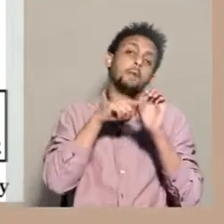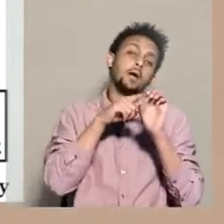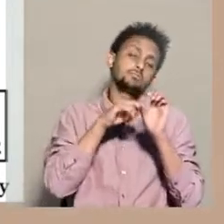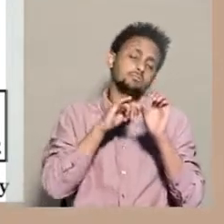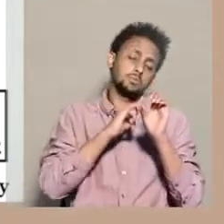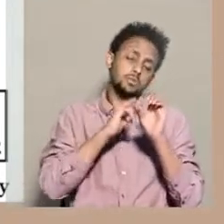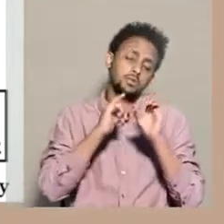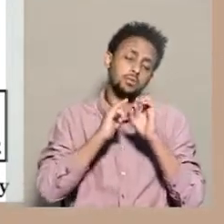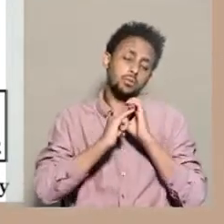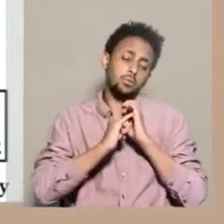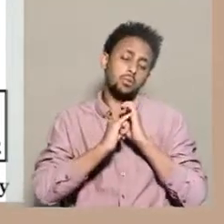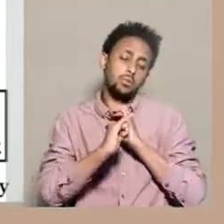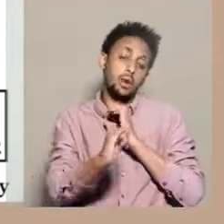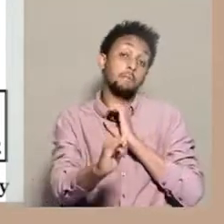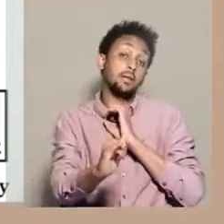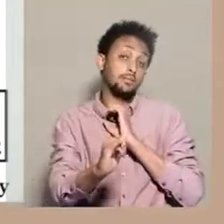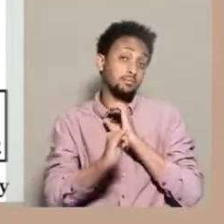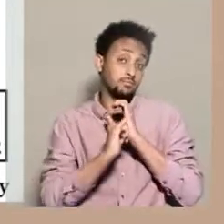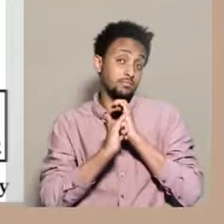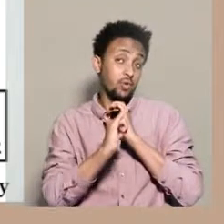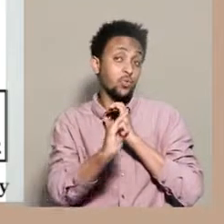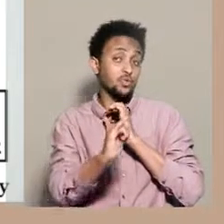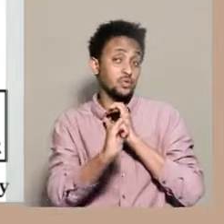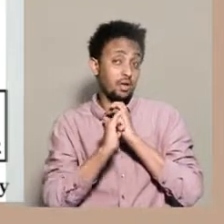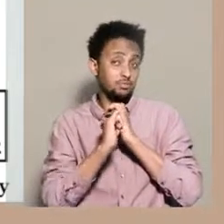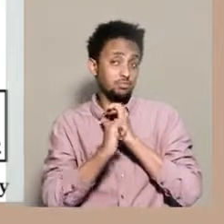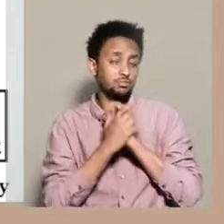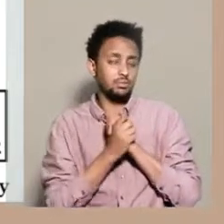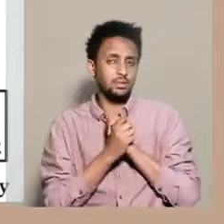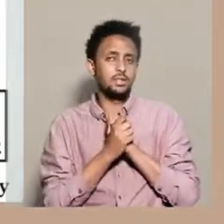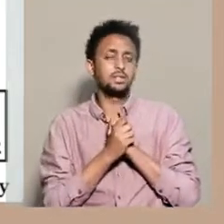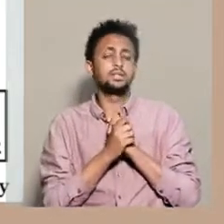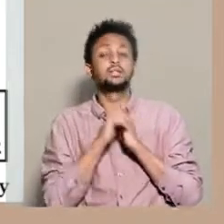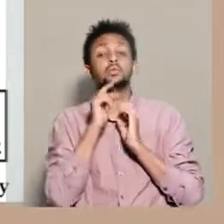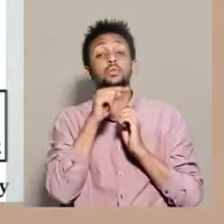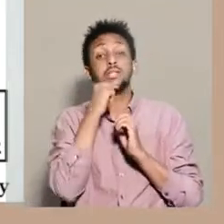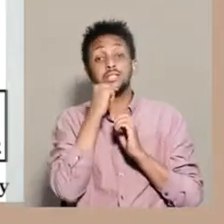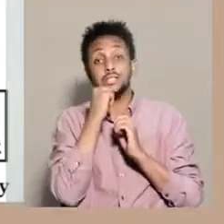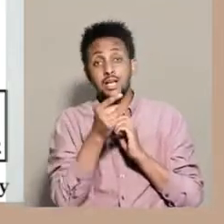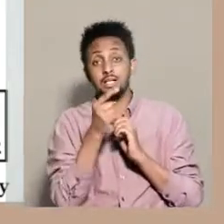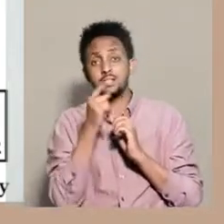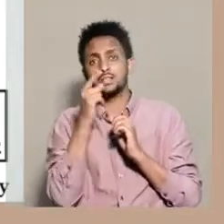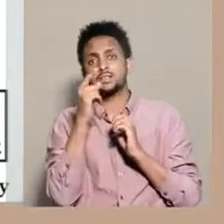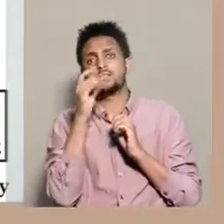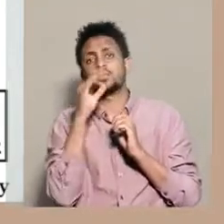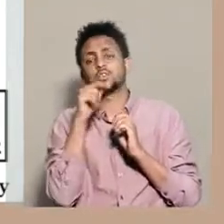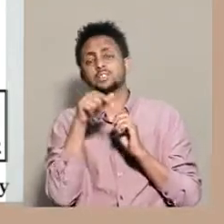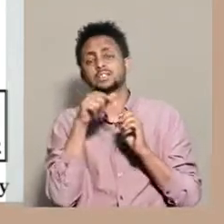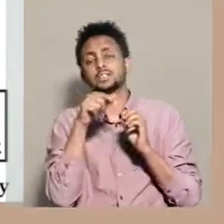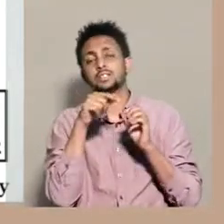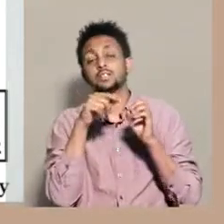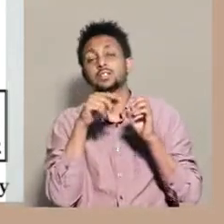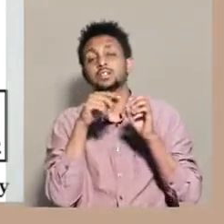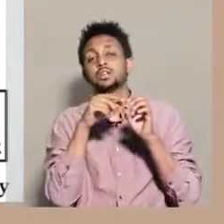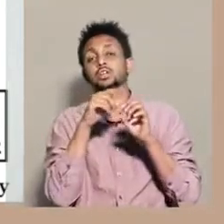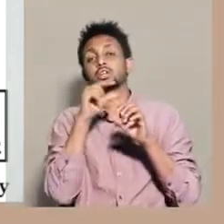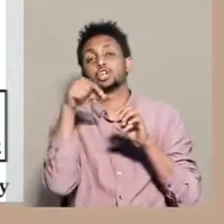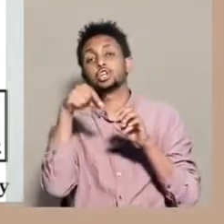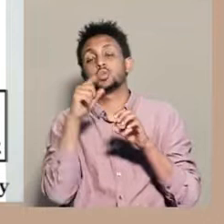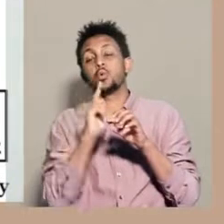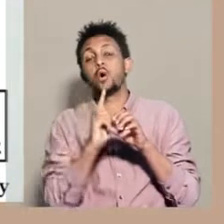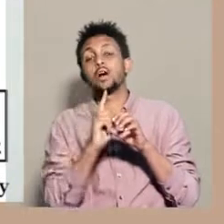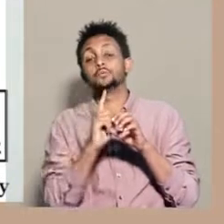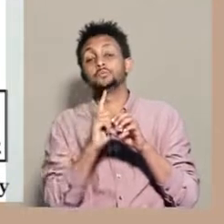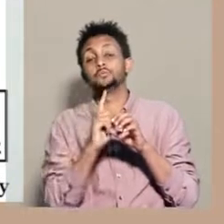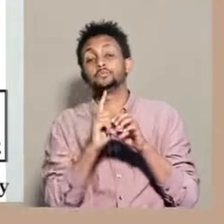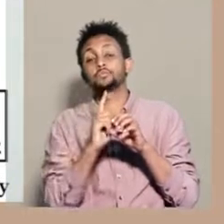The flow rate always remains constant. It said that the flow rate at this section, call it Q1, and